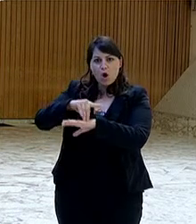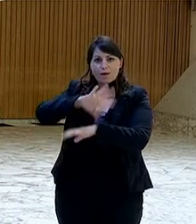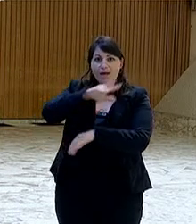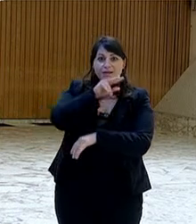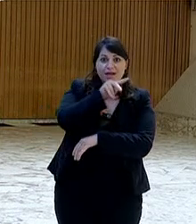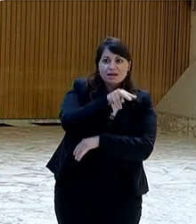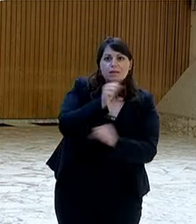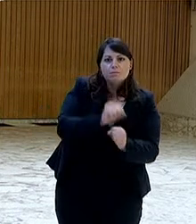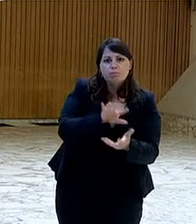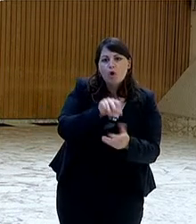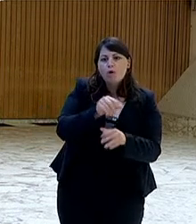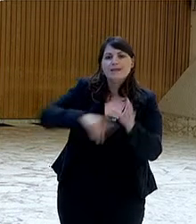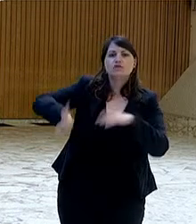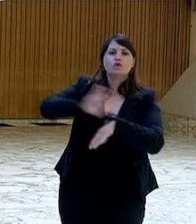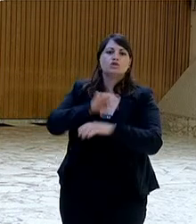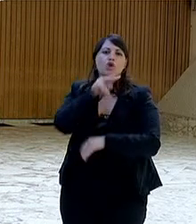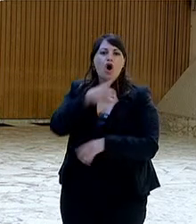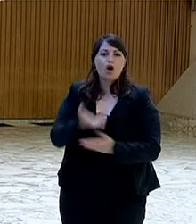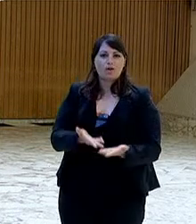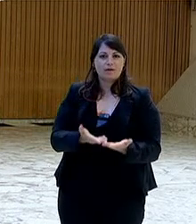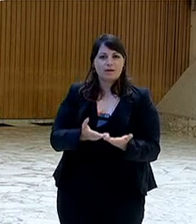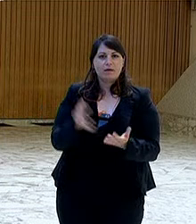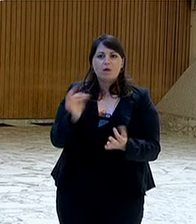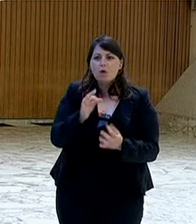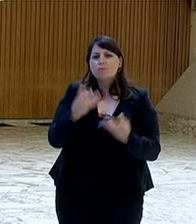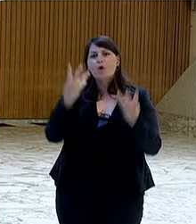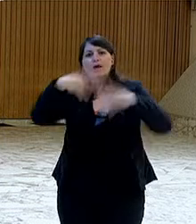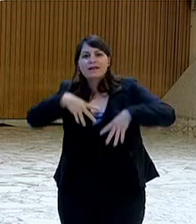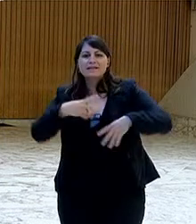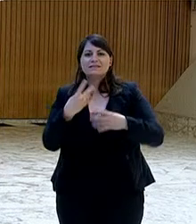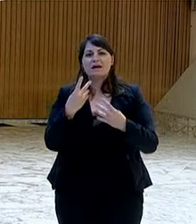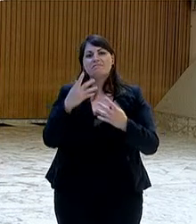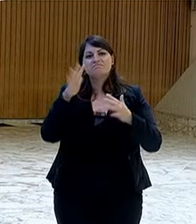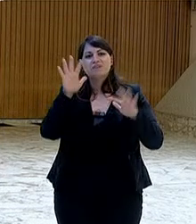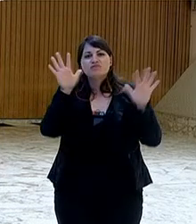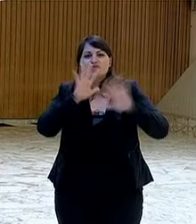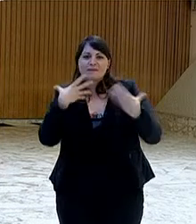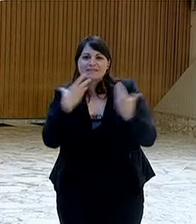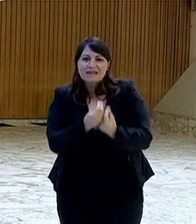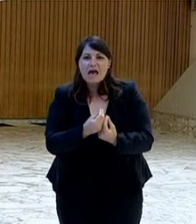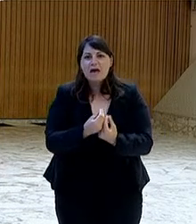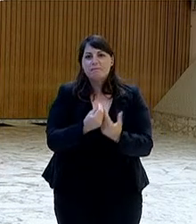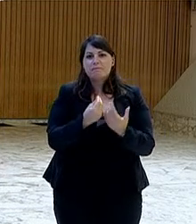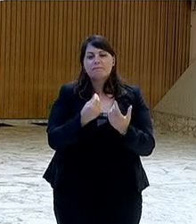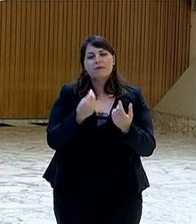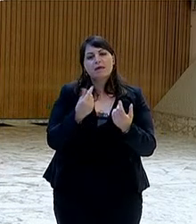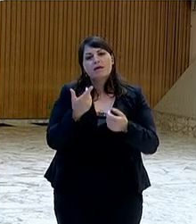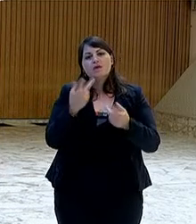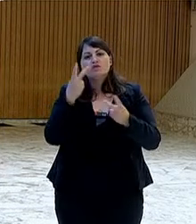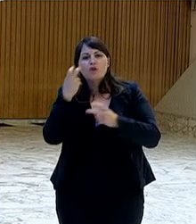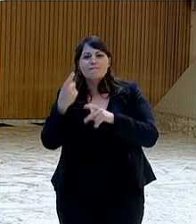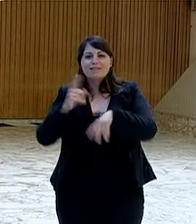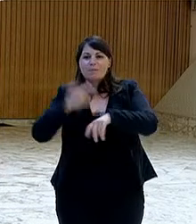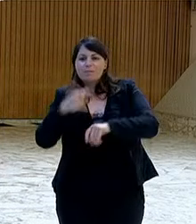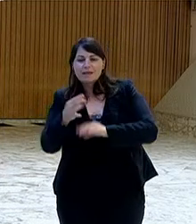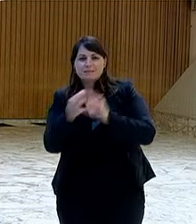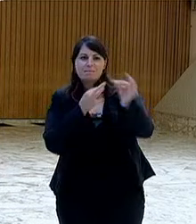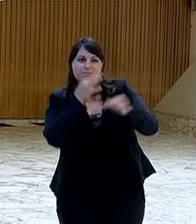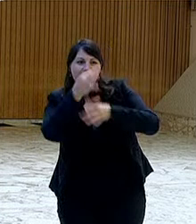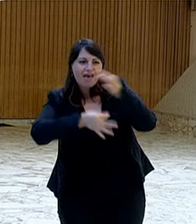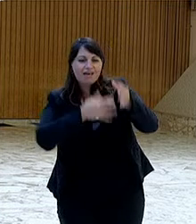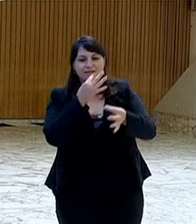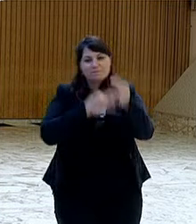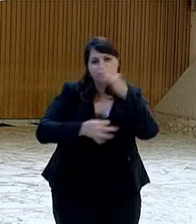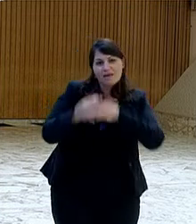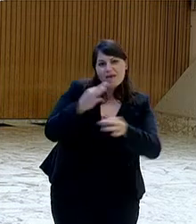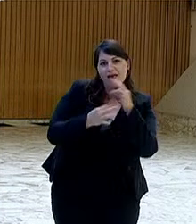all the way through it. Explain things to each other while the parents maybe get a night out for a date they haven't had in years.